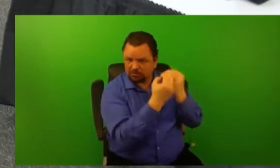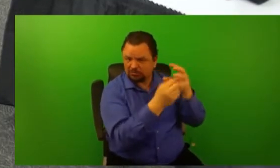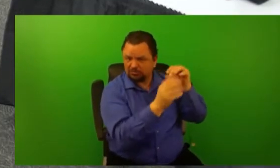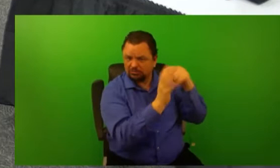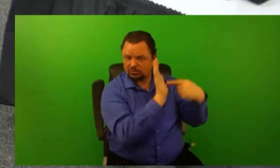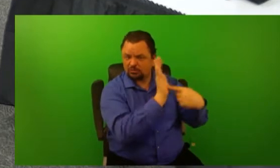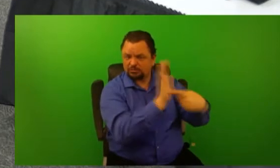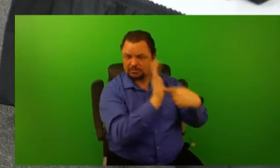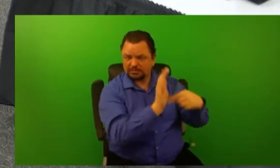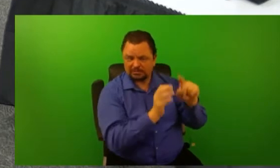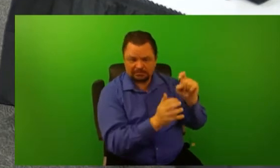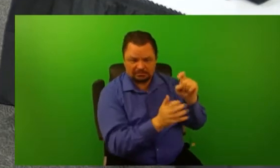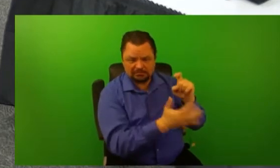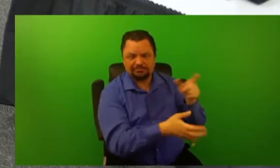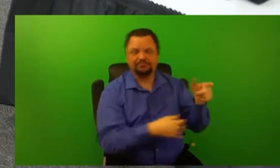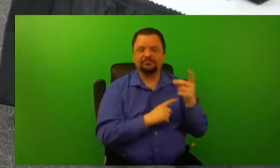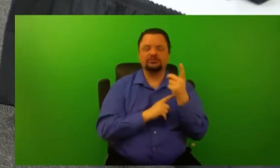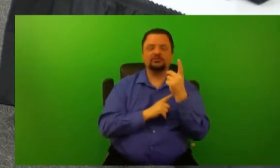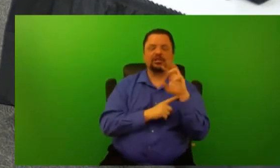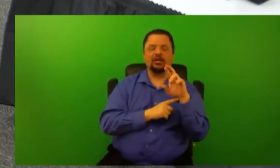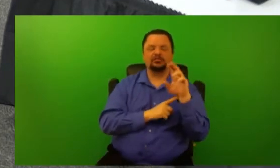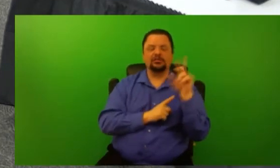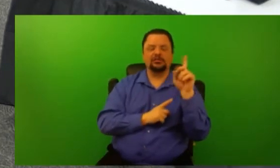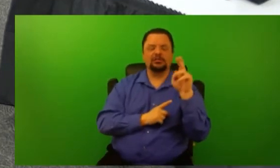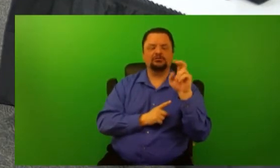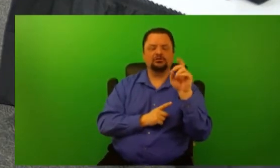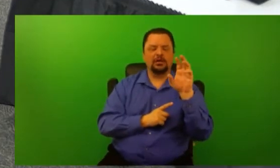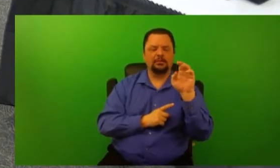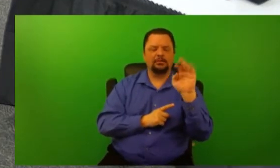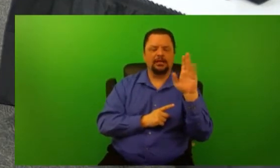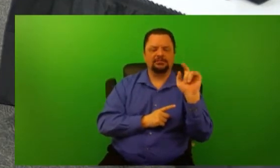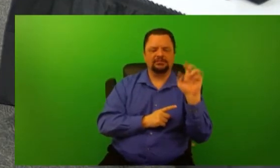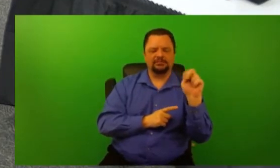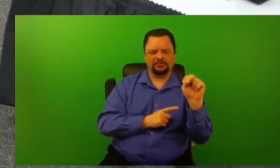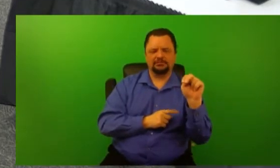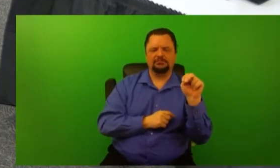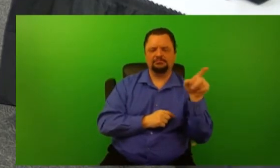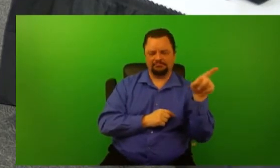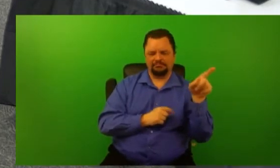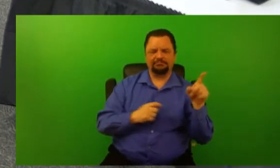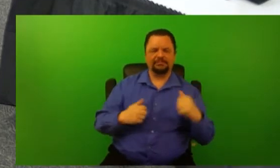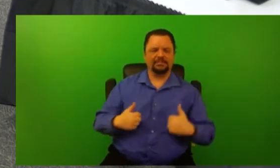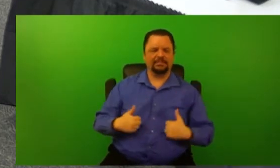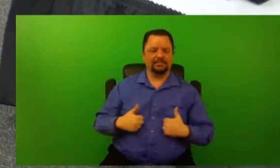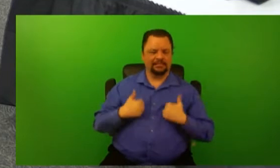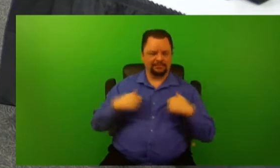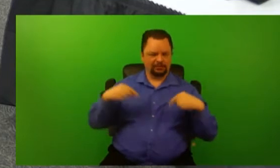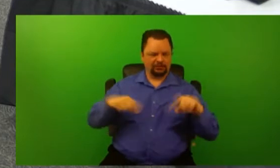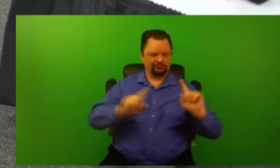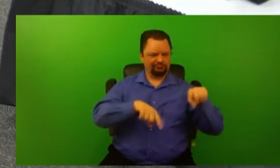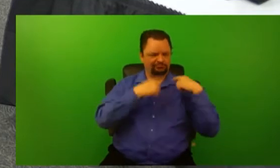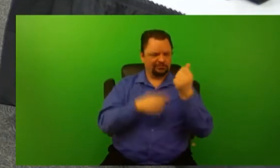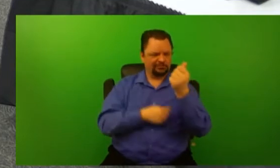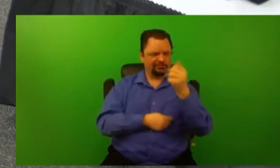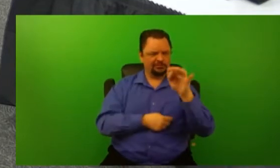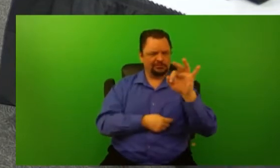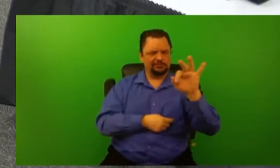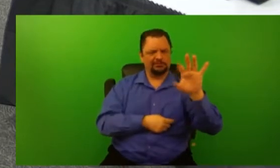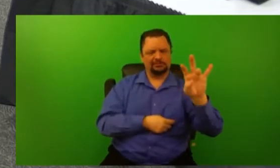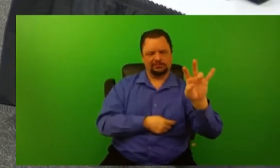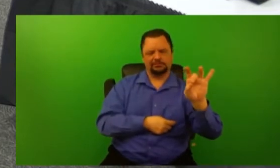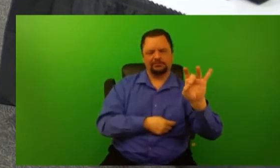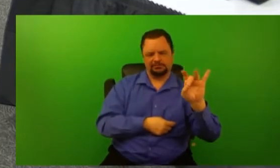organization. I'm Dr. Kent Robertson. I've been a resident of the county since '97, and I just represent